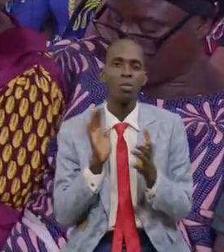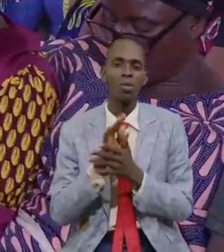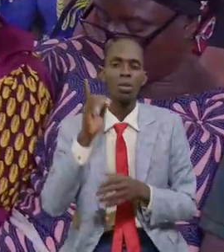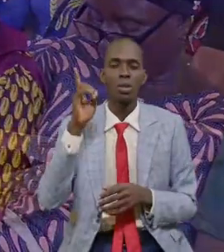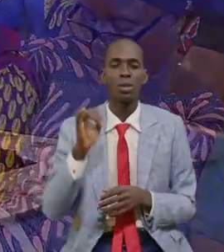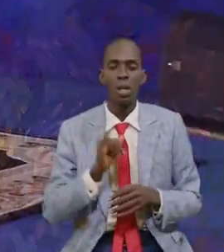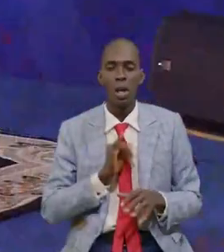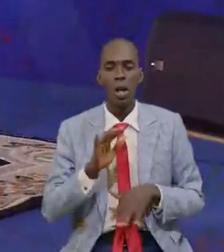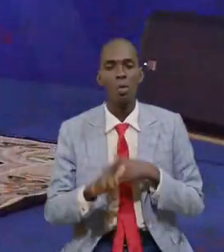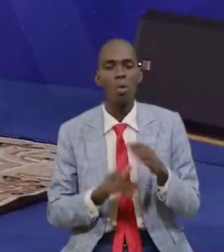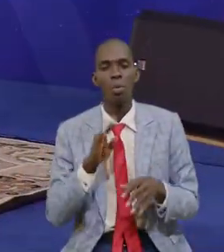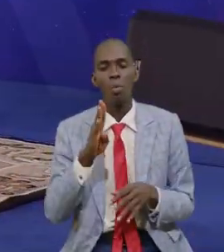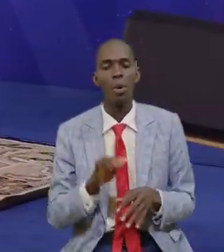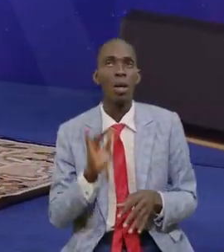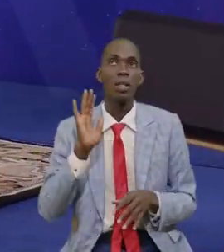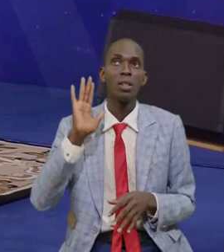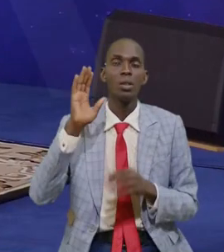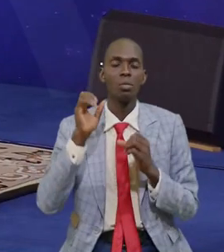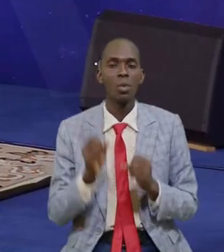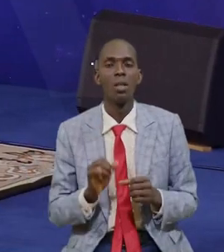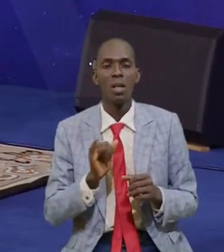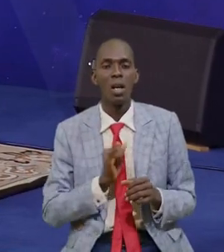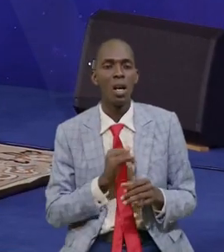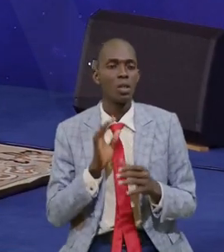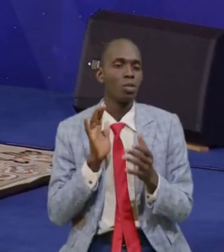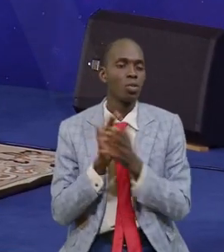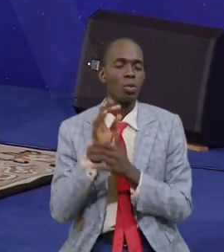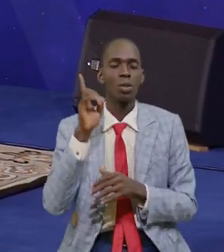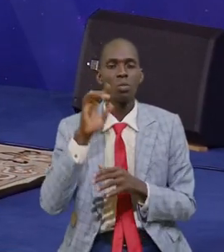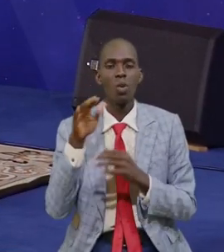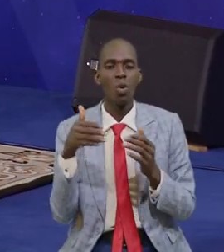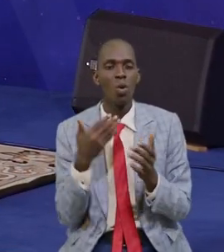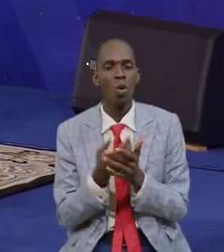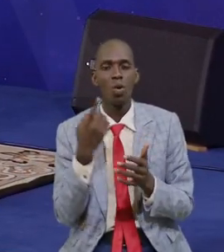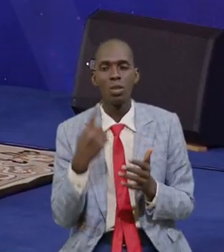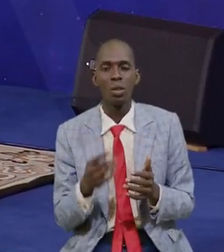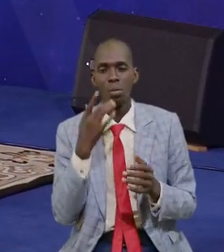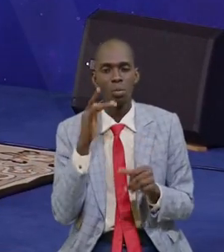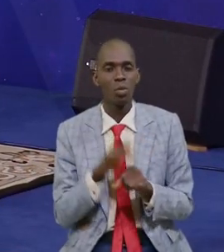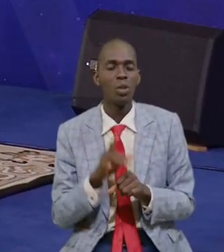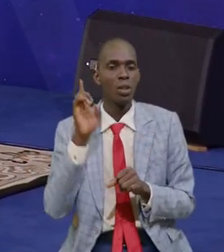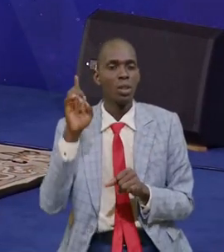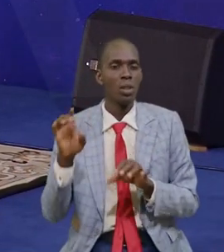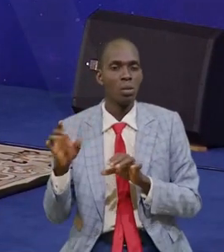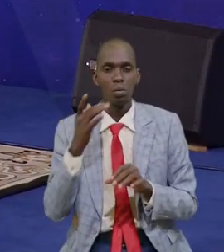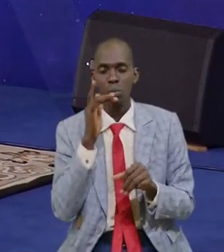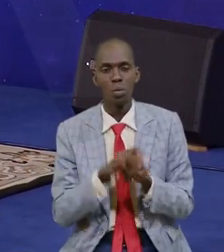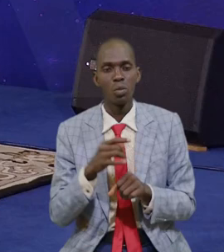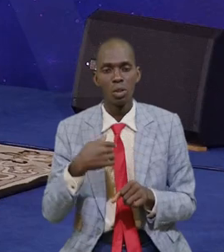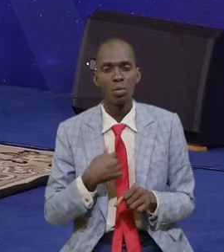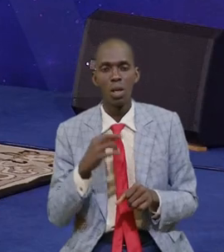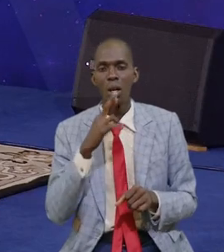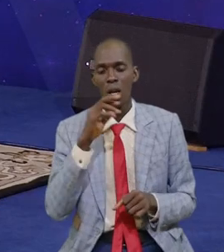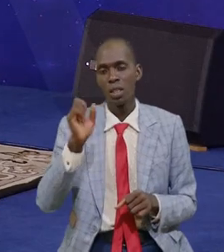his power. I trust him. All the promises he had made for me, they are yes and amen, and I'm living by